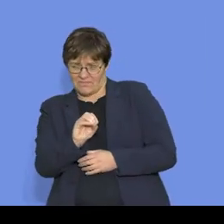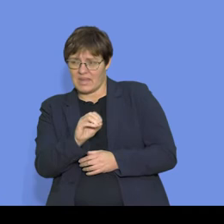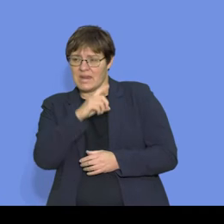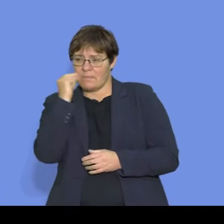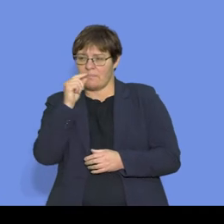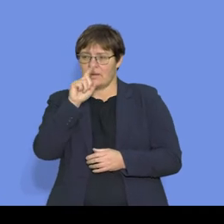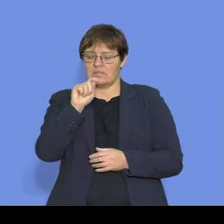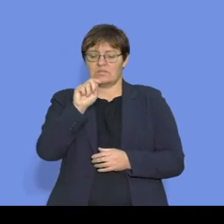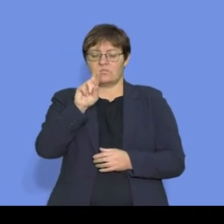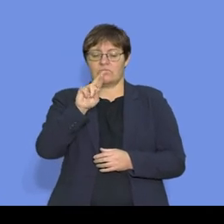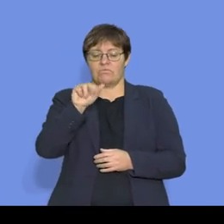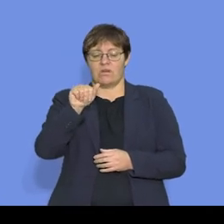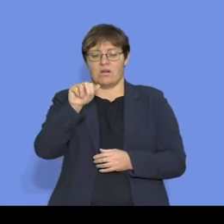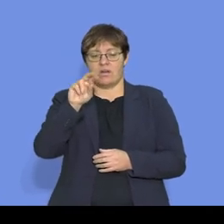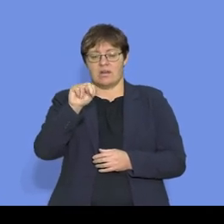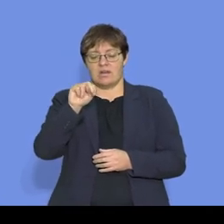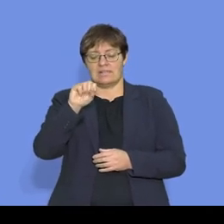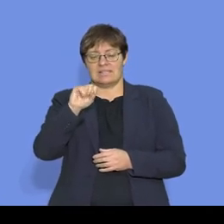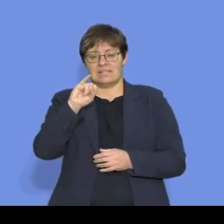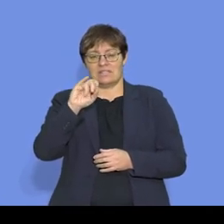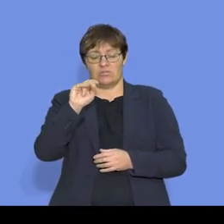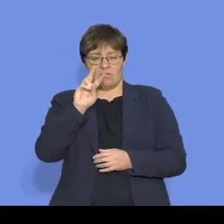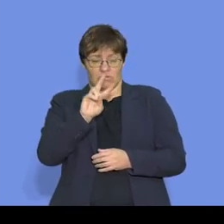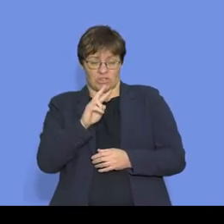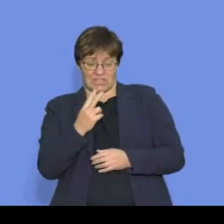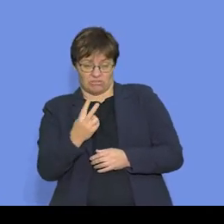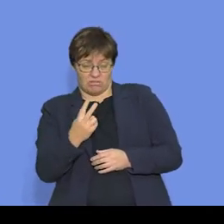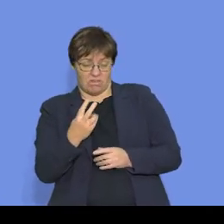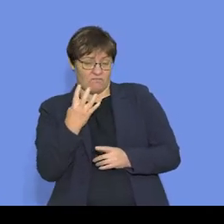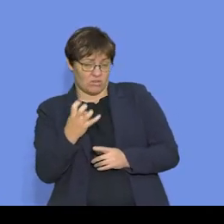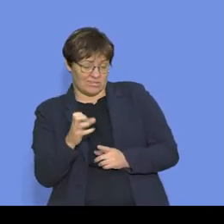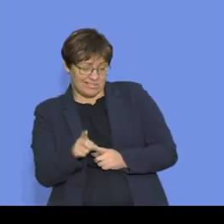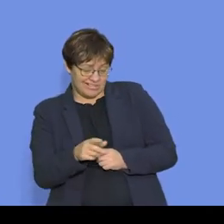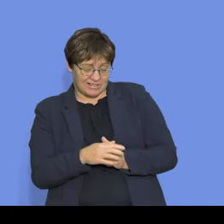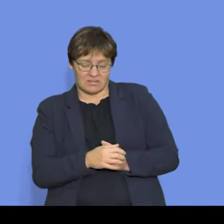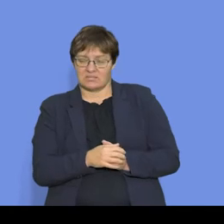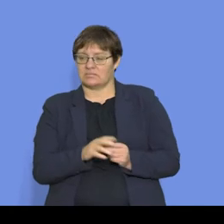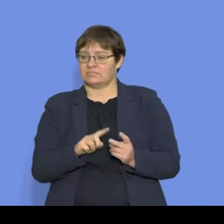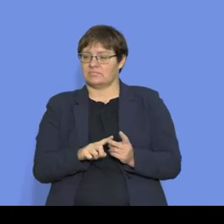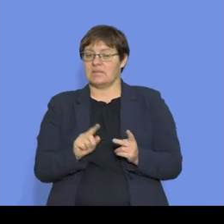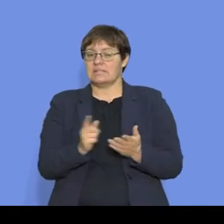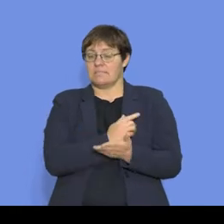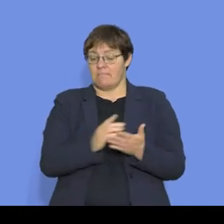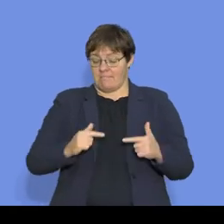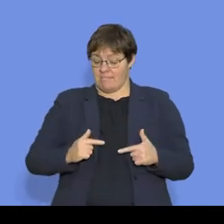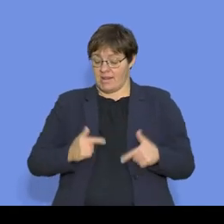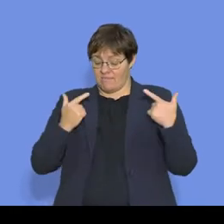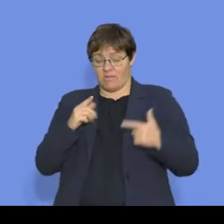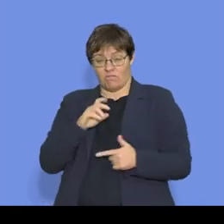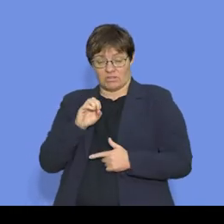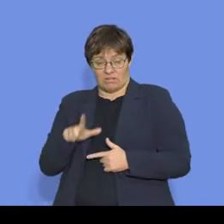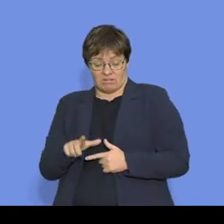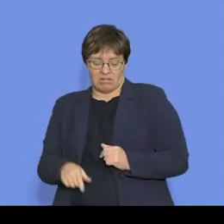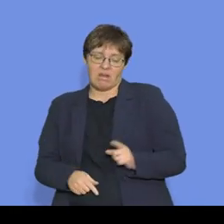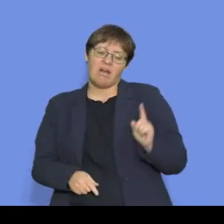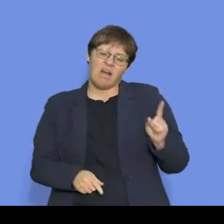call transitional fossils. We're going to look at some that we call living fossils, and then we're